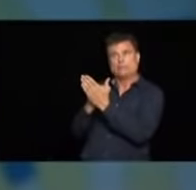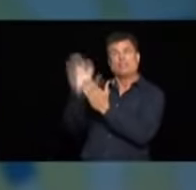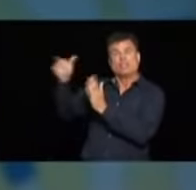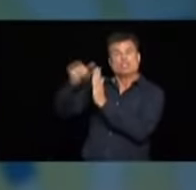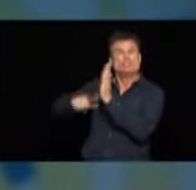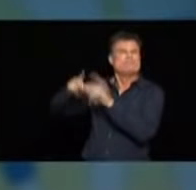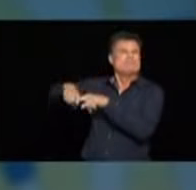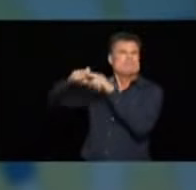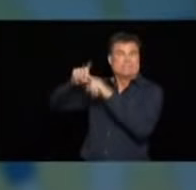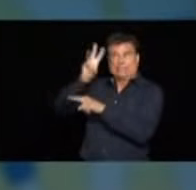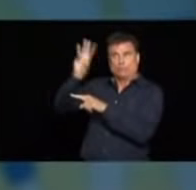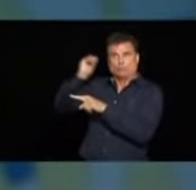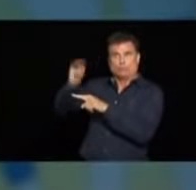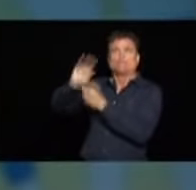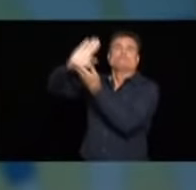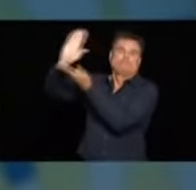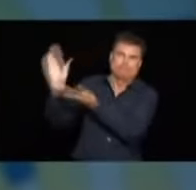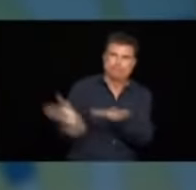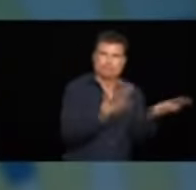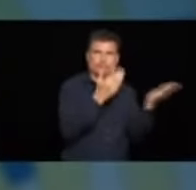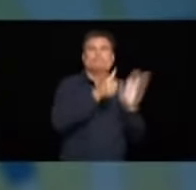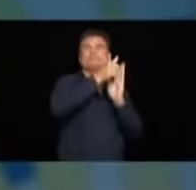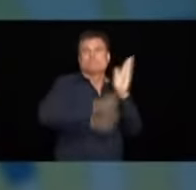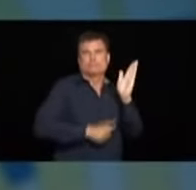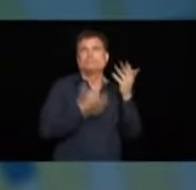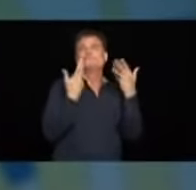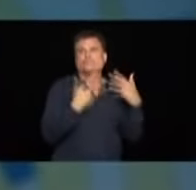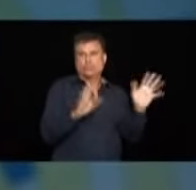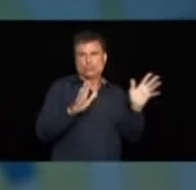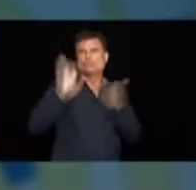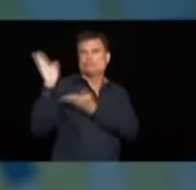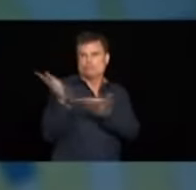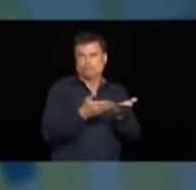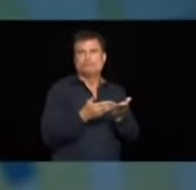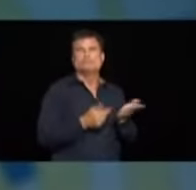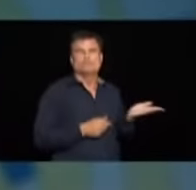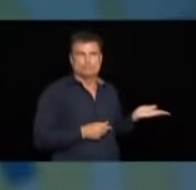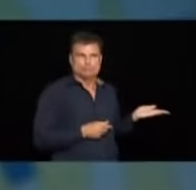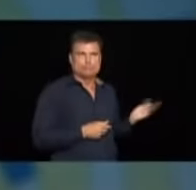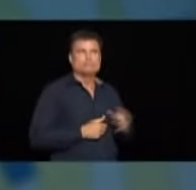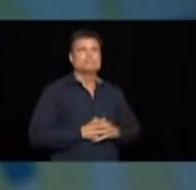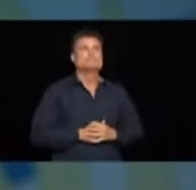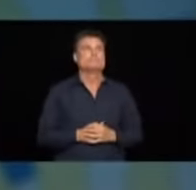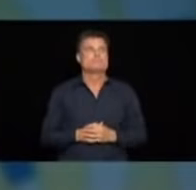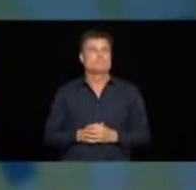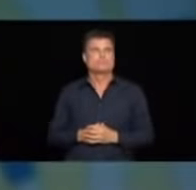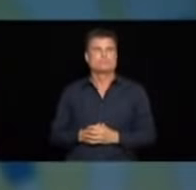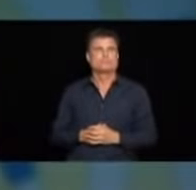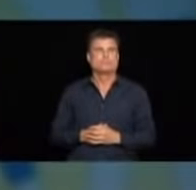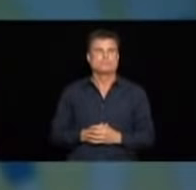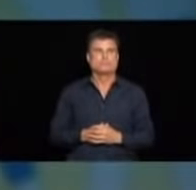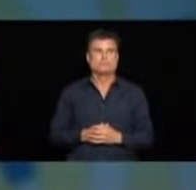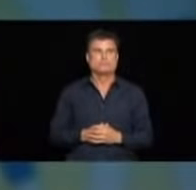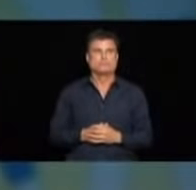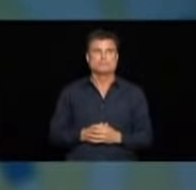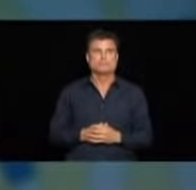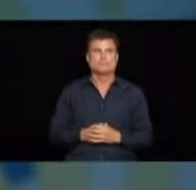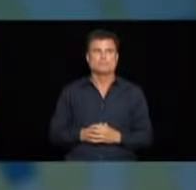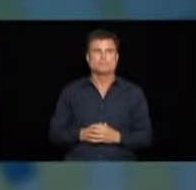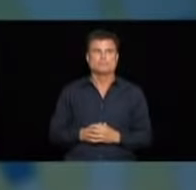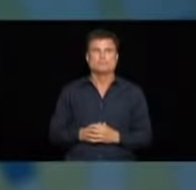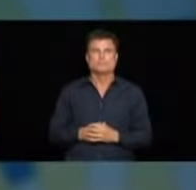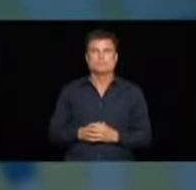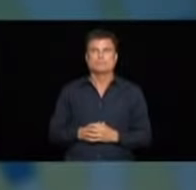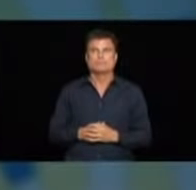July 23rd. Obviously, and as you will see in a moment, significant surgeries have been performed since that time. In that period,